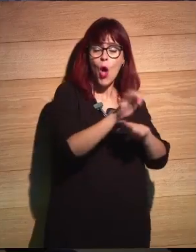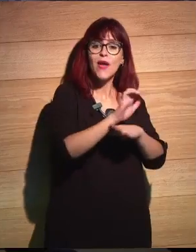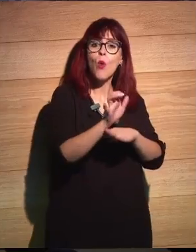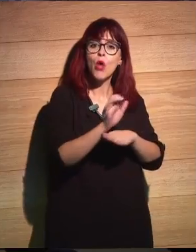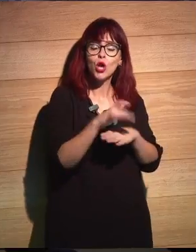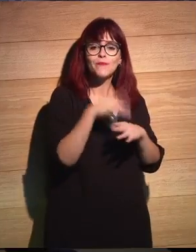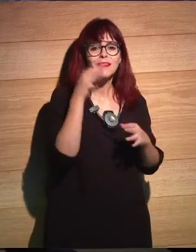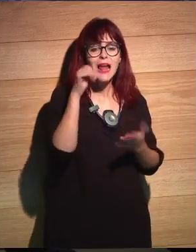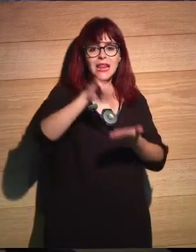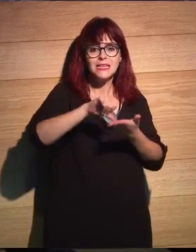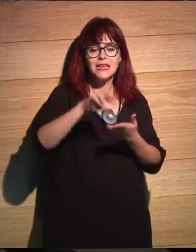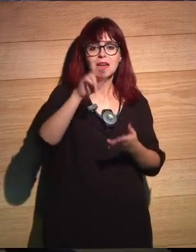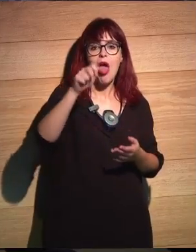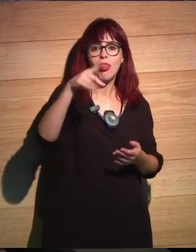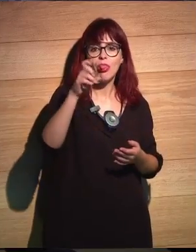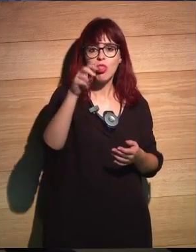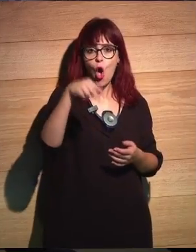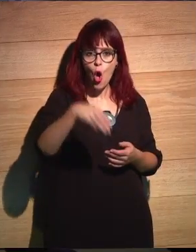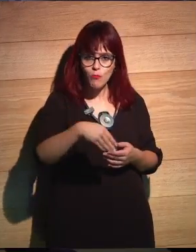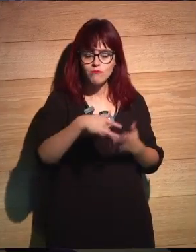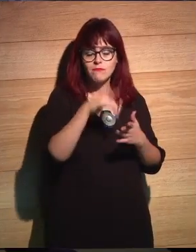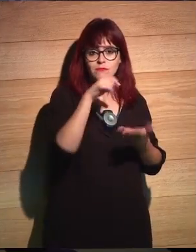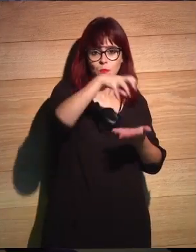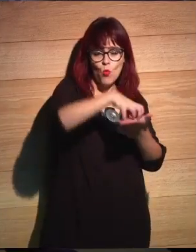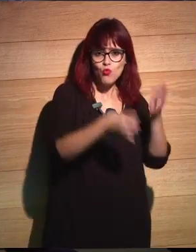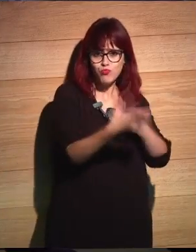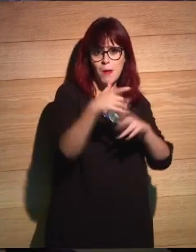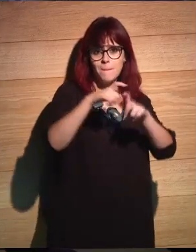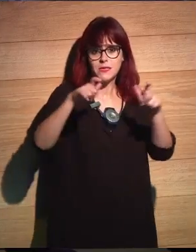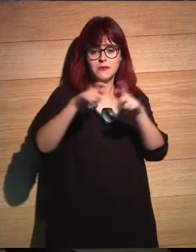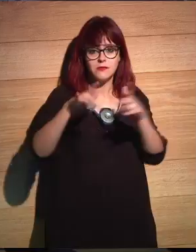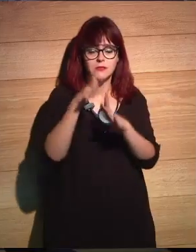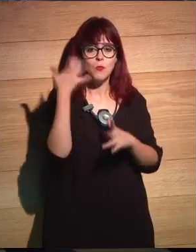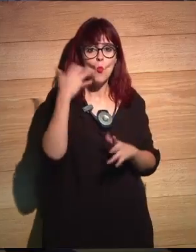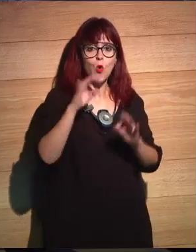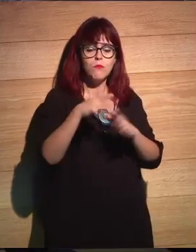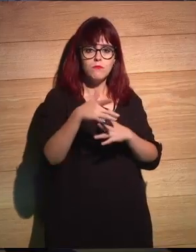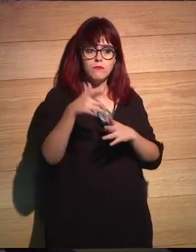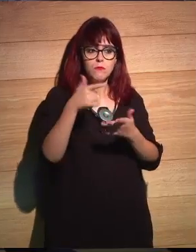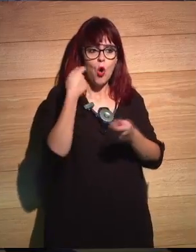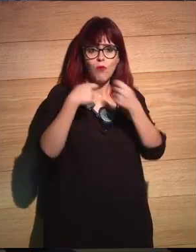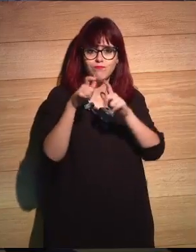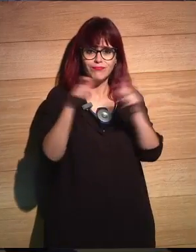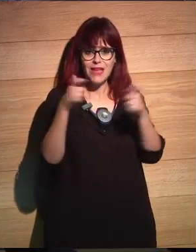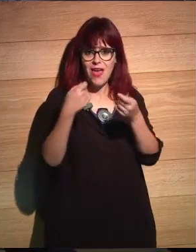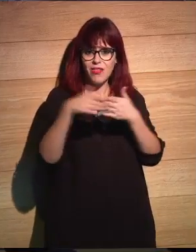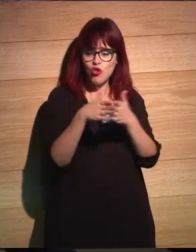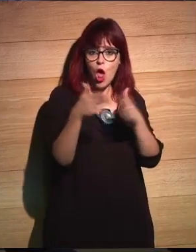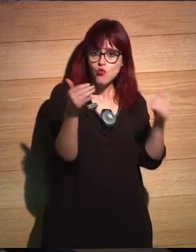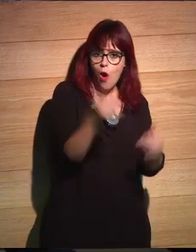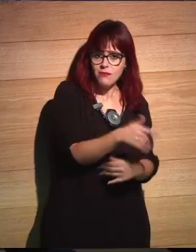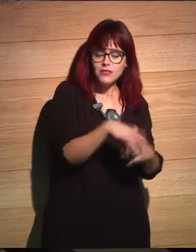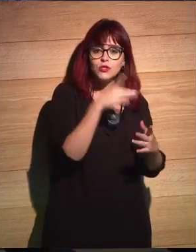normally independent publishers because there is no headquarters of Random or any of those big